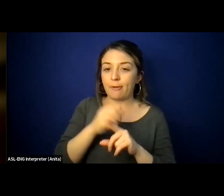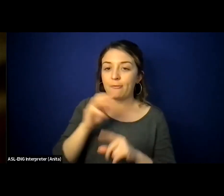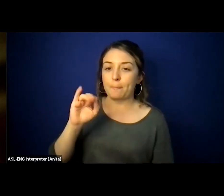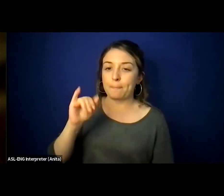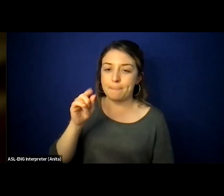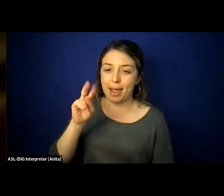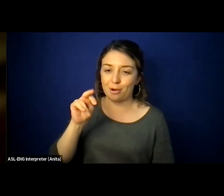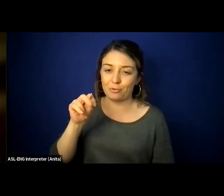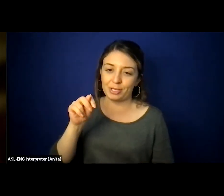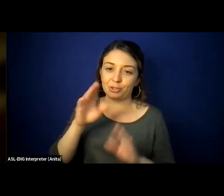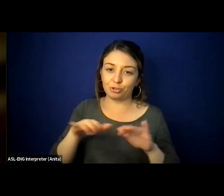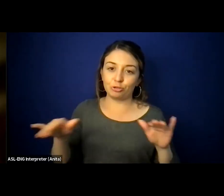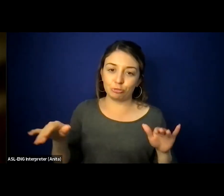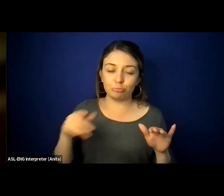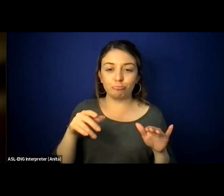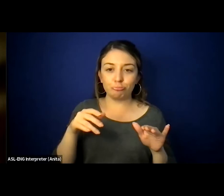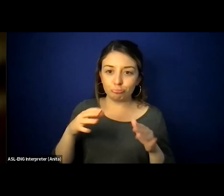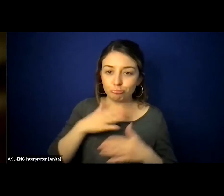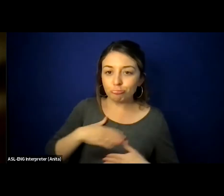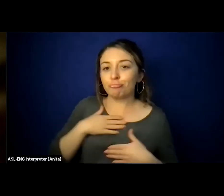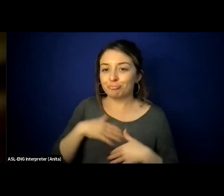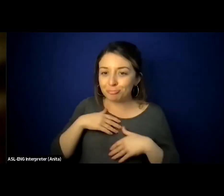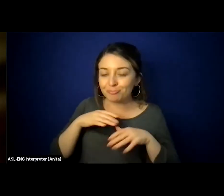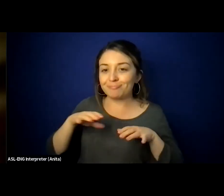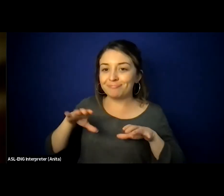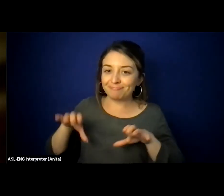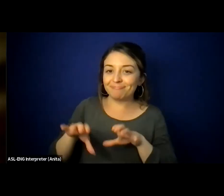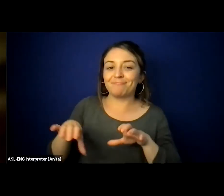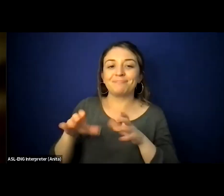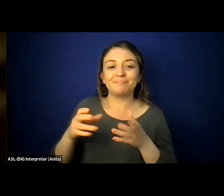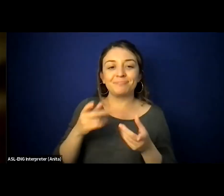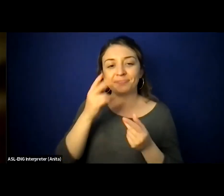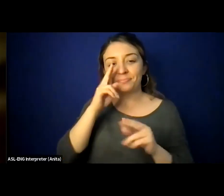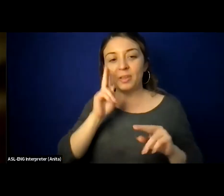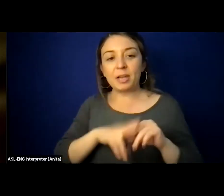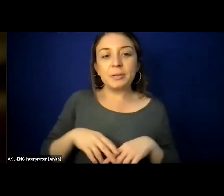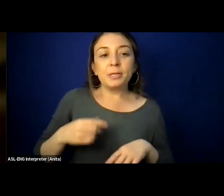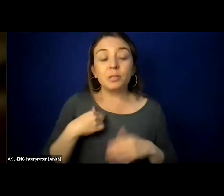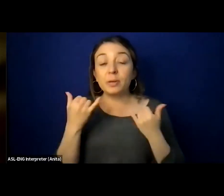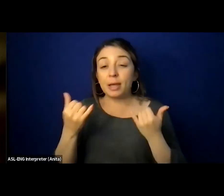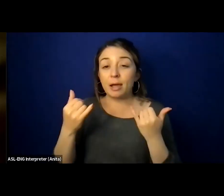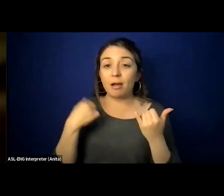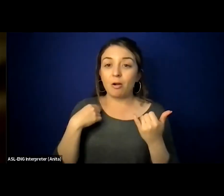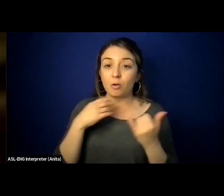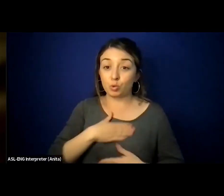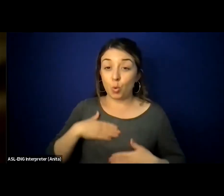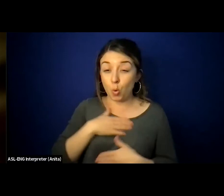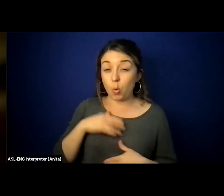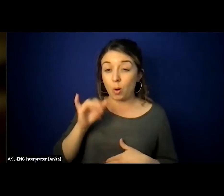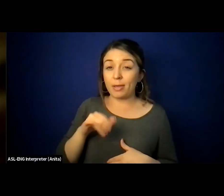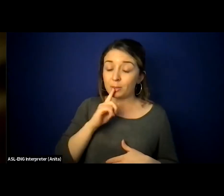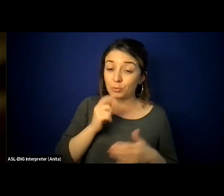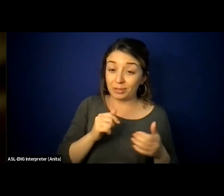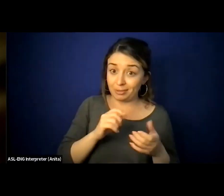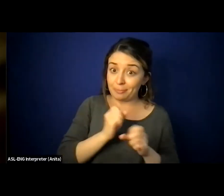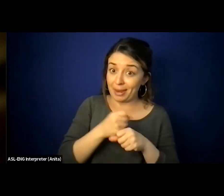I also believe that giving unconditional love to what has already been prioritized and named as a goal by our movements,